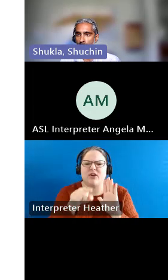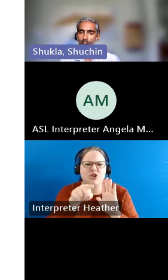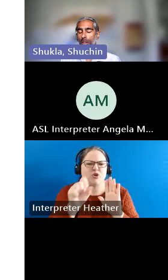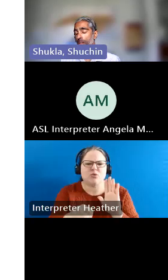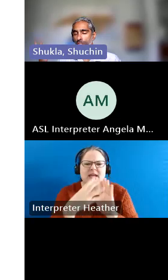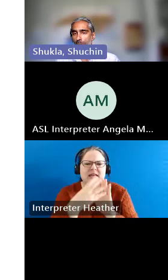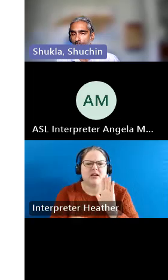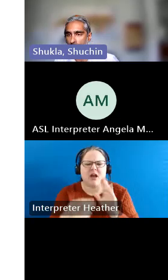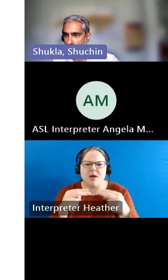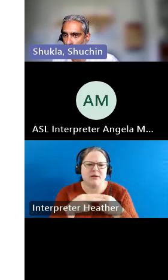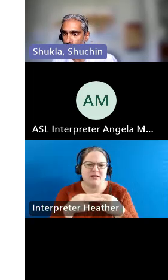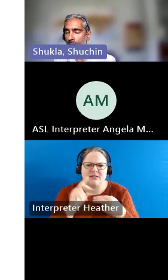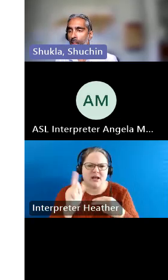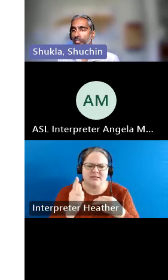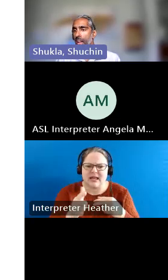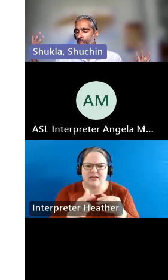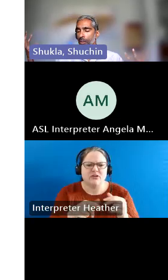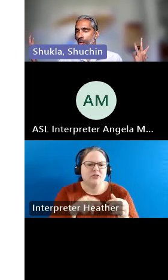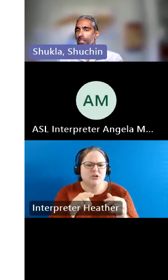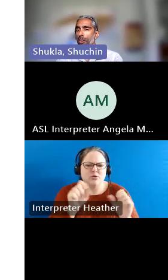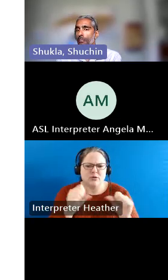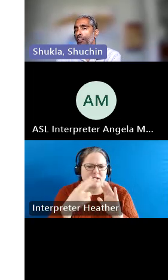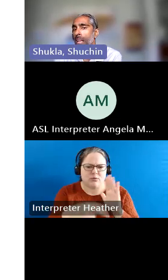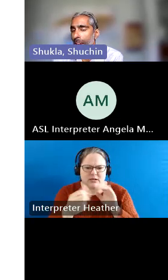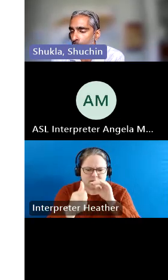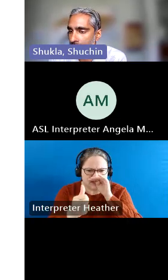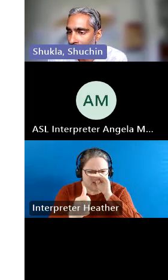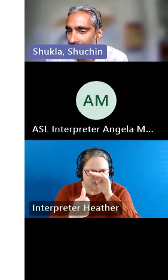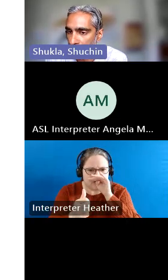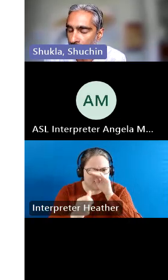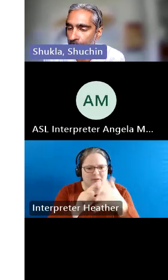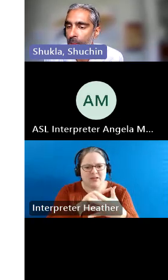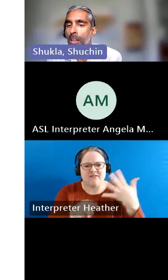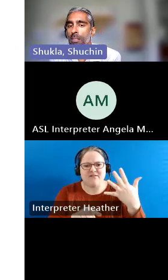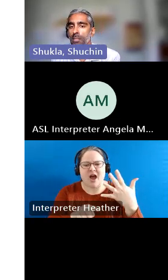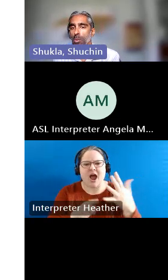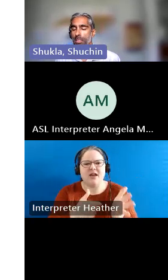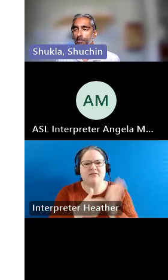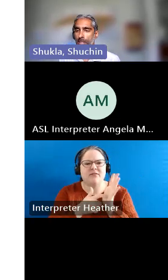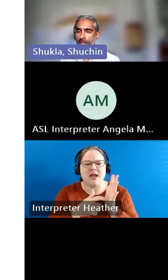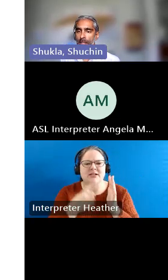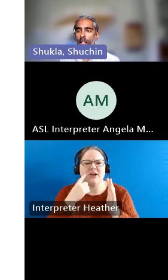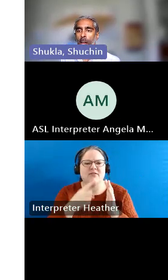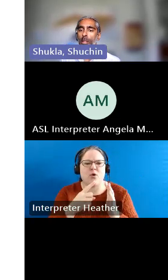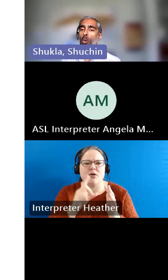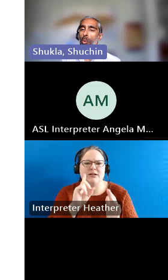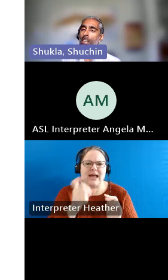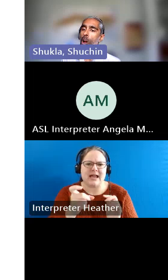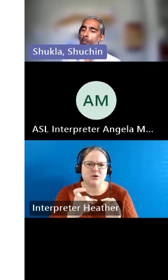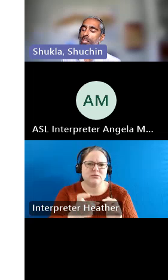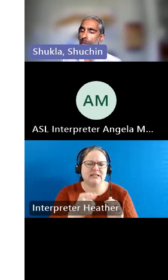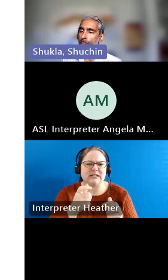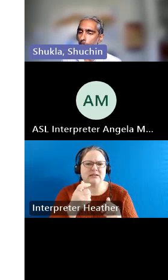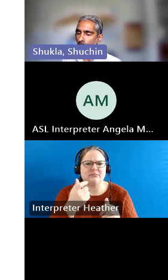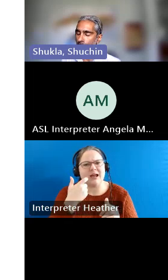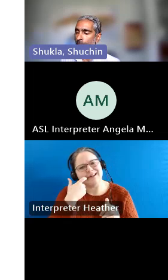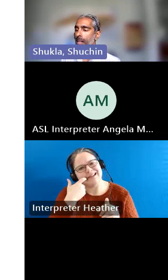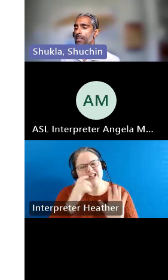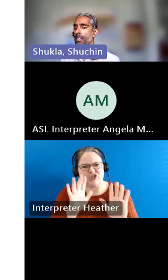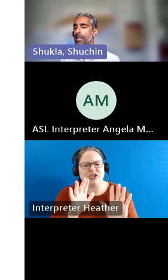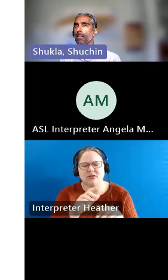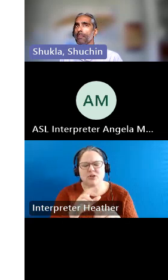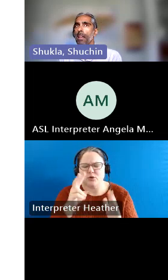slides, I'm sure, one way or another, or you can just Google DSM-5, the criteria for diagnosing an addiction to a substance. But the risk and harm is